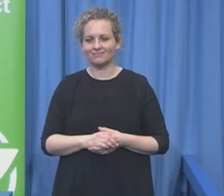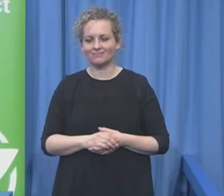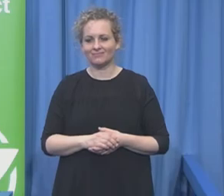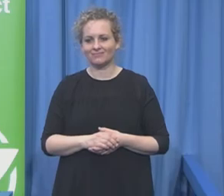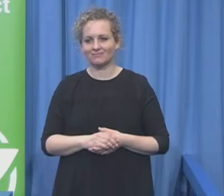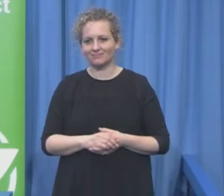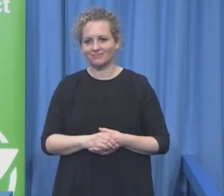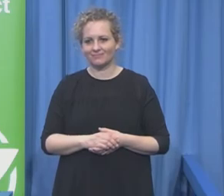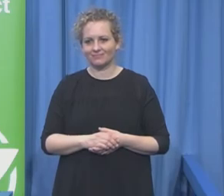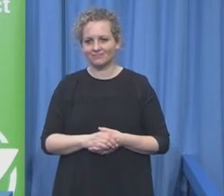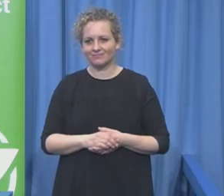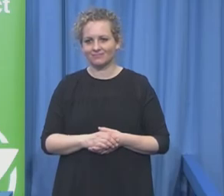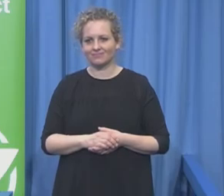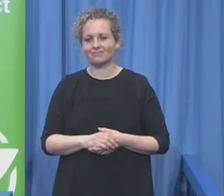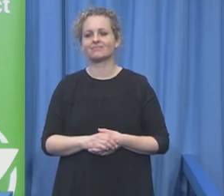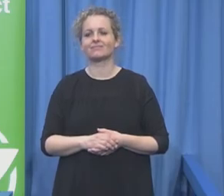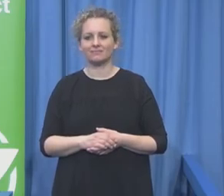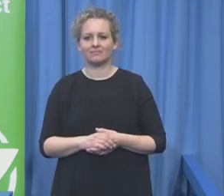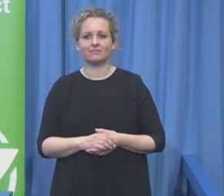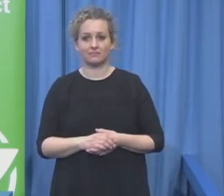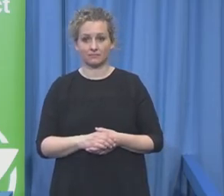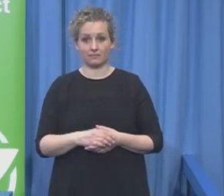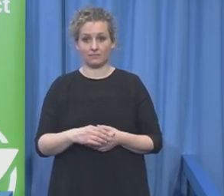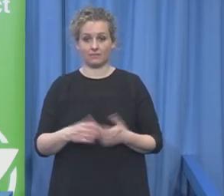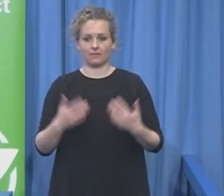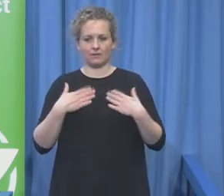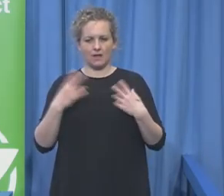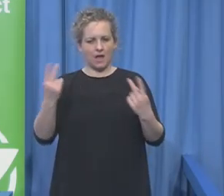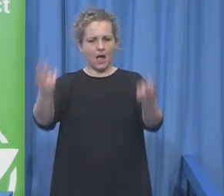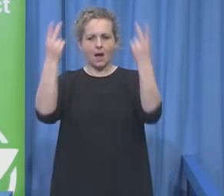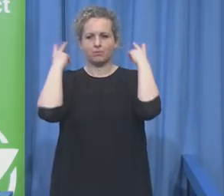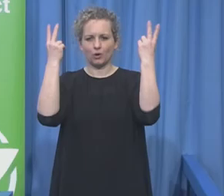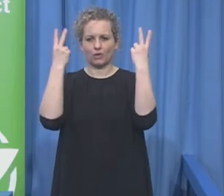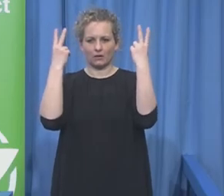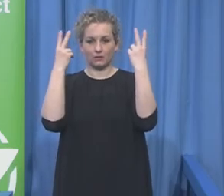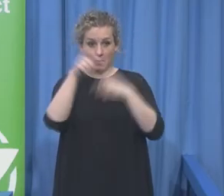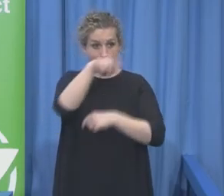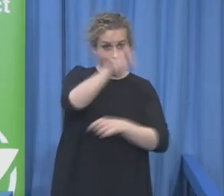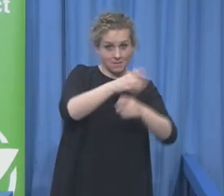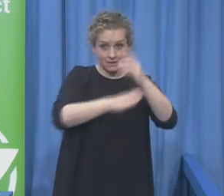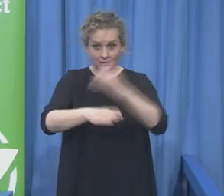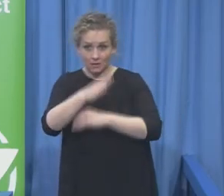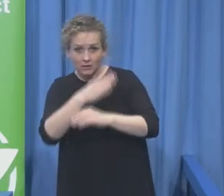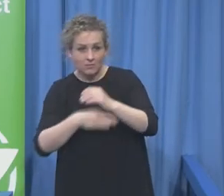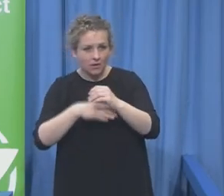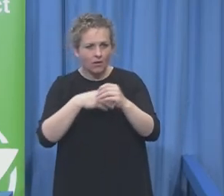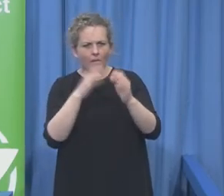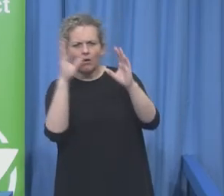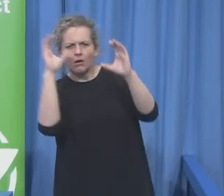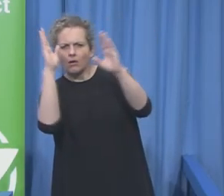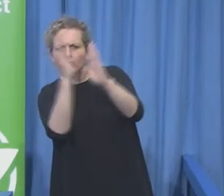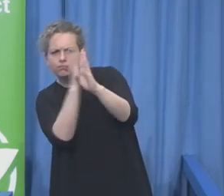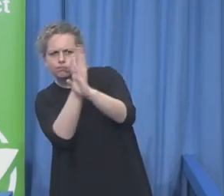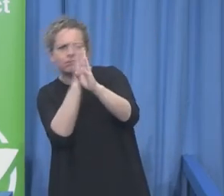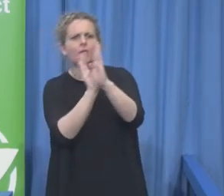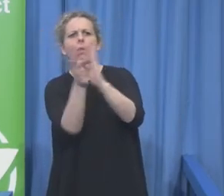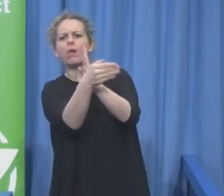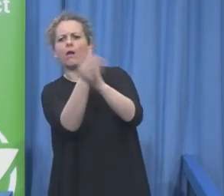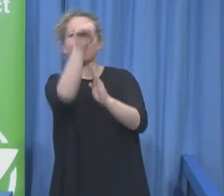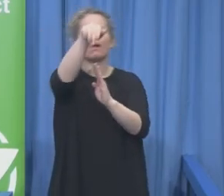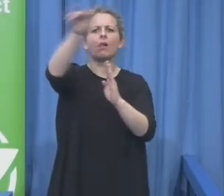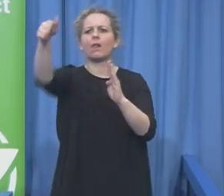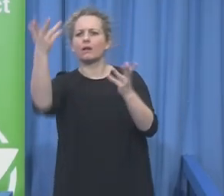rural population, along with the suburb areas. So until we are reaching the unreached, success doesn't mean anything to us. Second is also